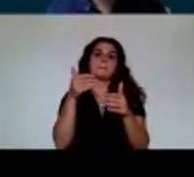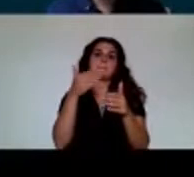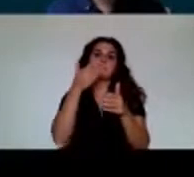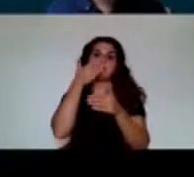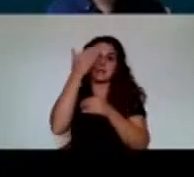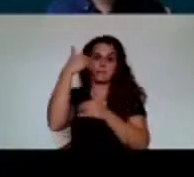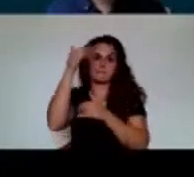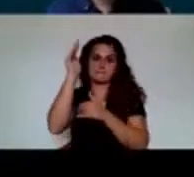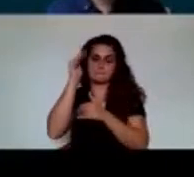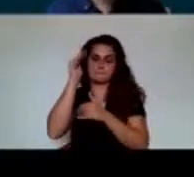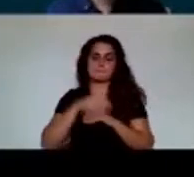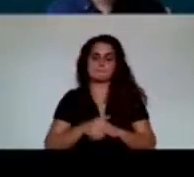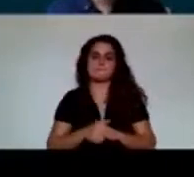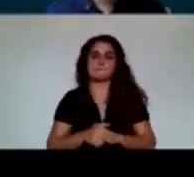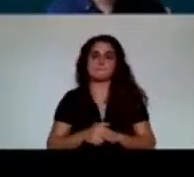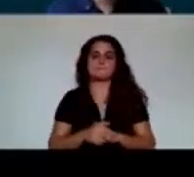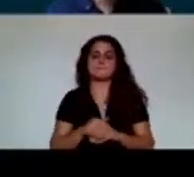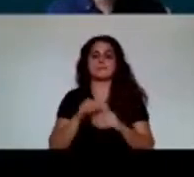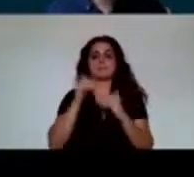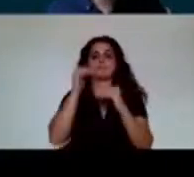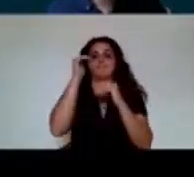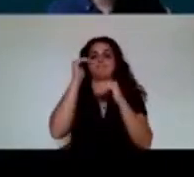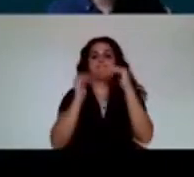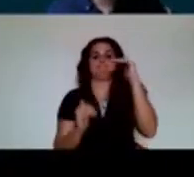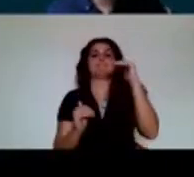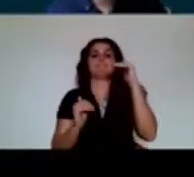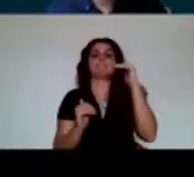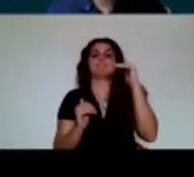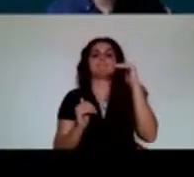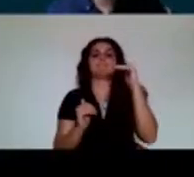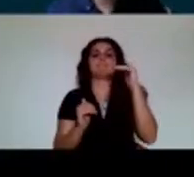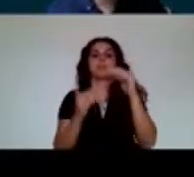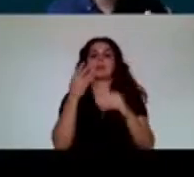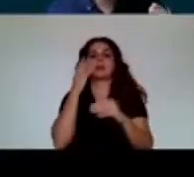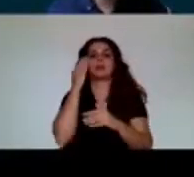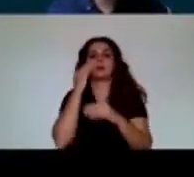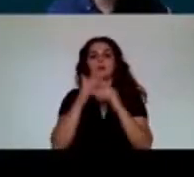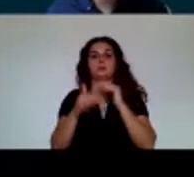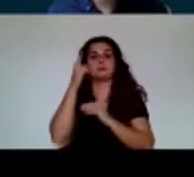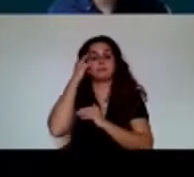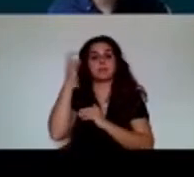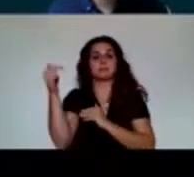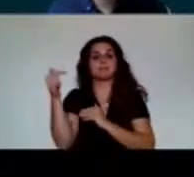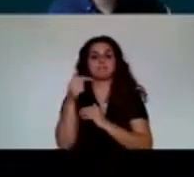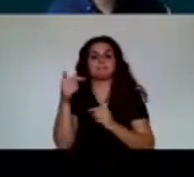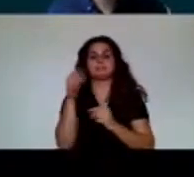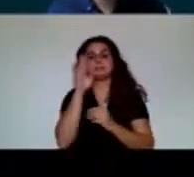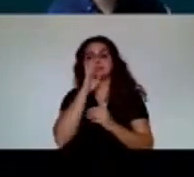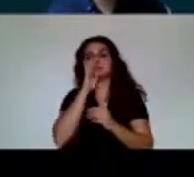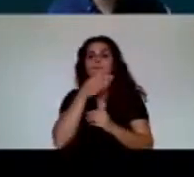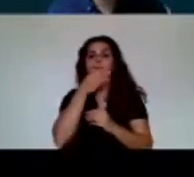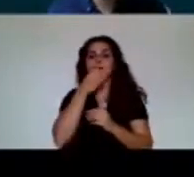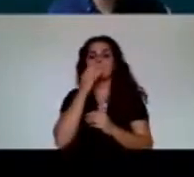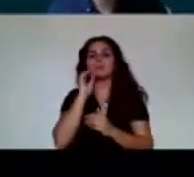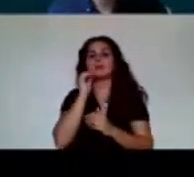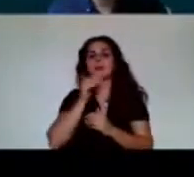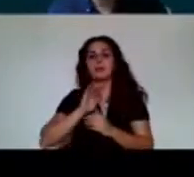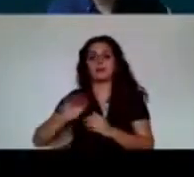is. So lower levels of perceived racial biases when thinking about